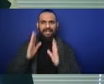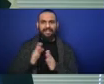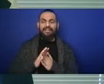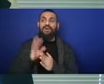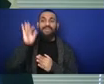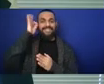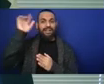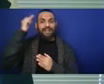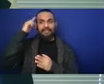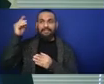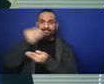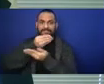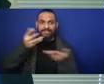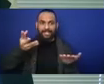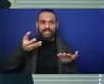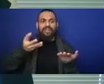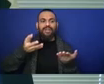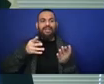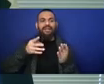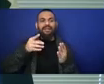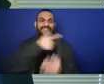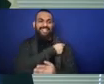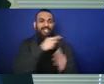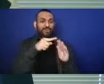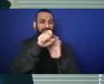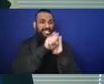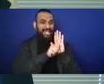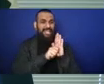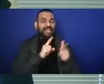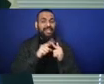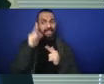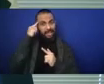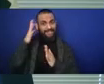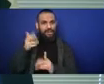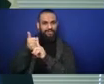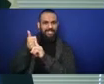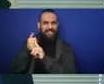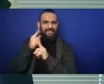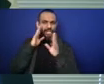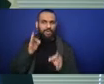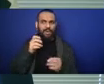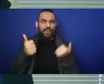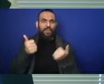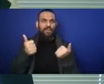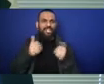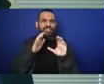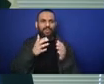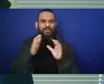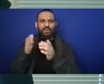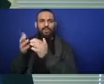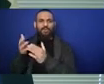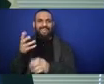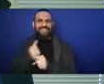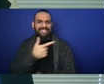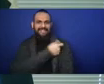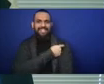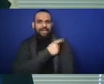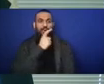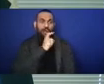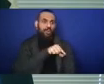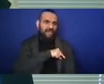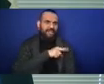call. You are sharing with us what we have heard from innumerable educators. The